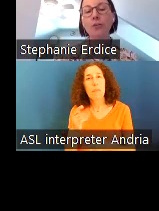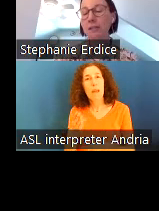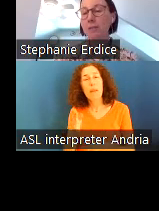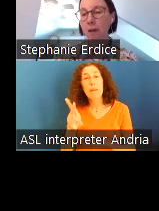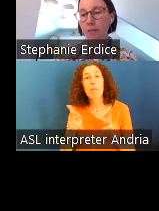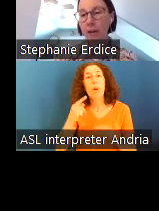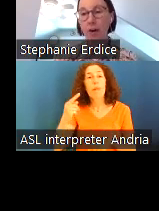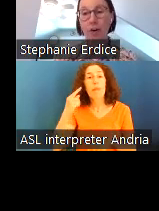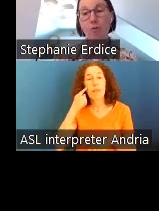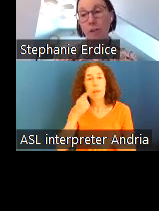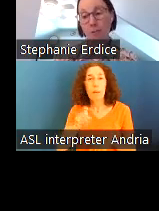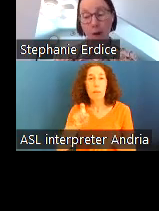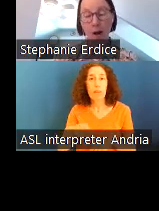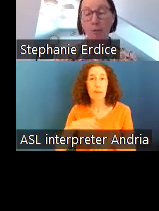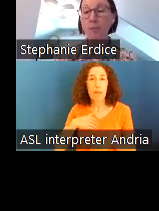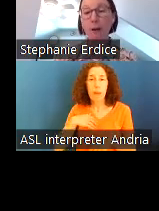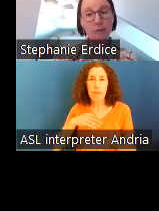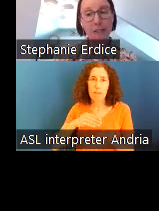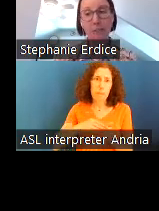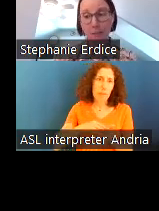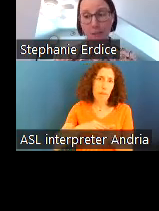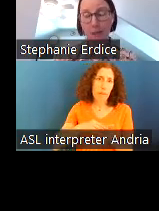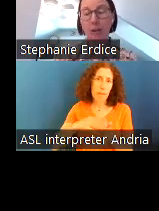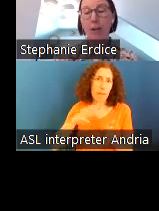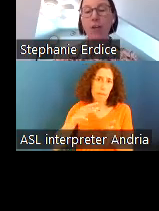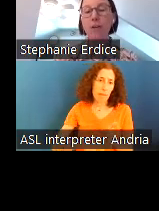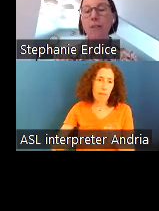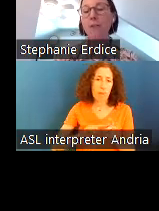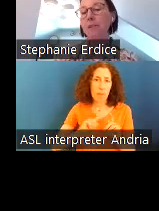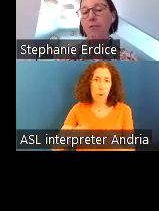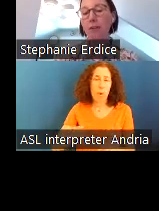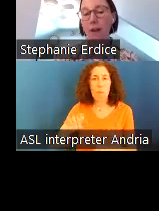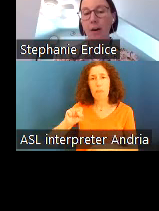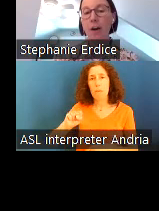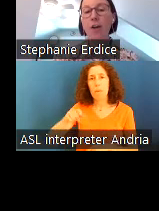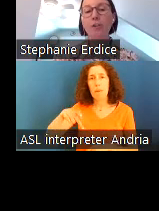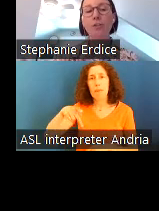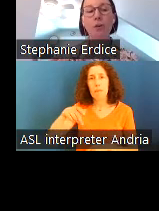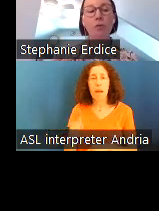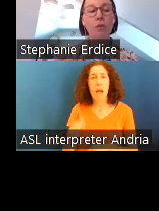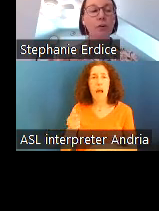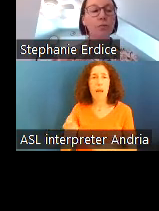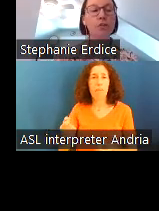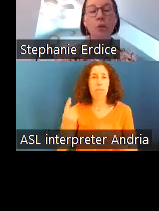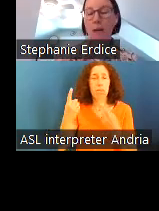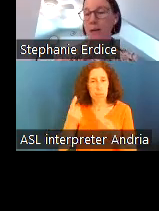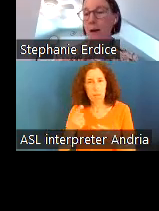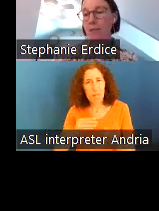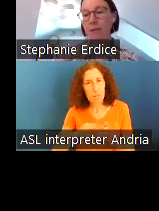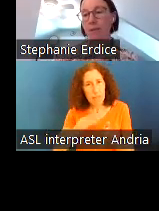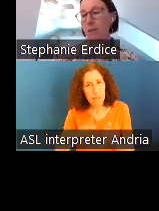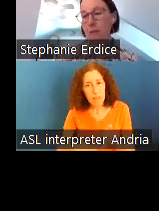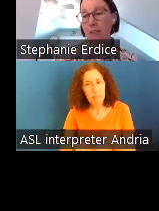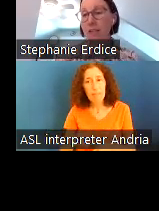Like you need some self-care, go to the spa. Well, spas are expensive. You need some self-care, So,